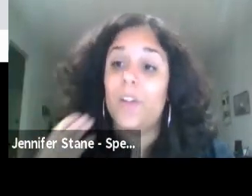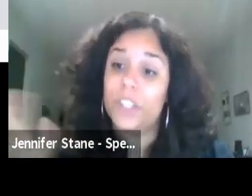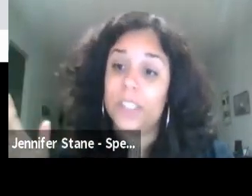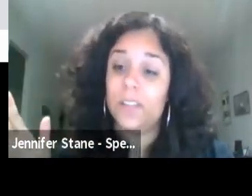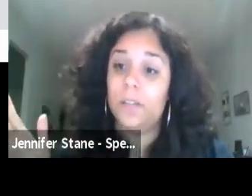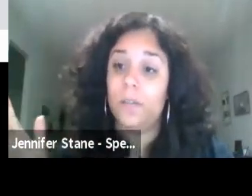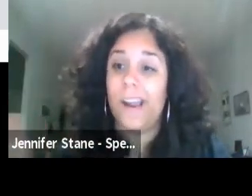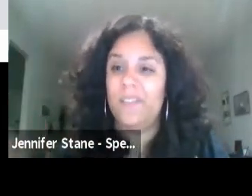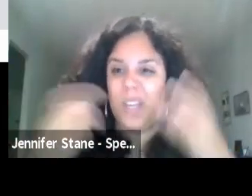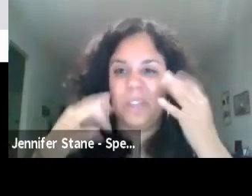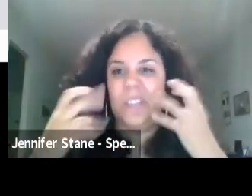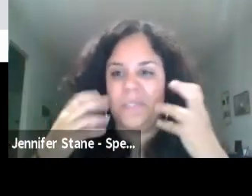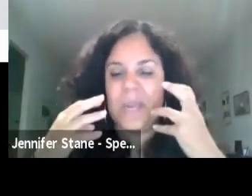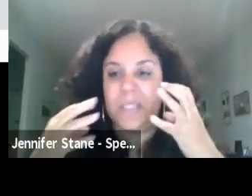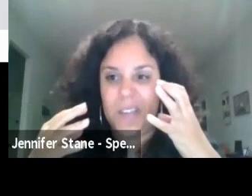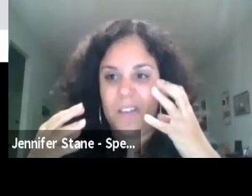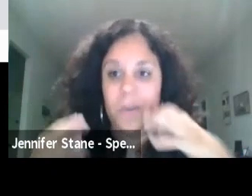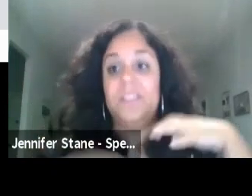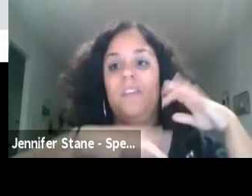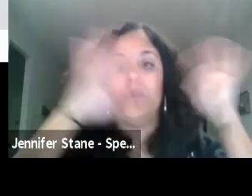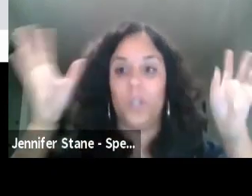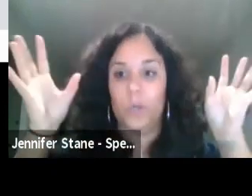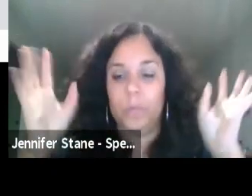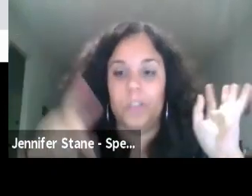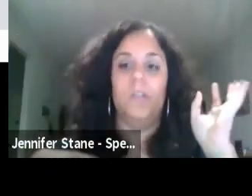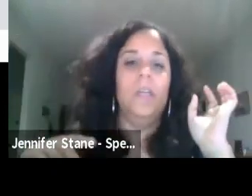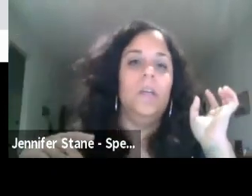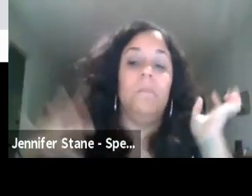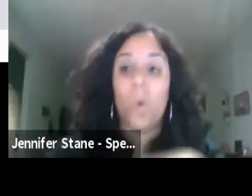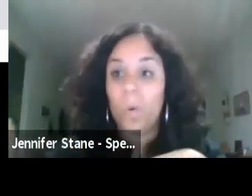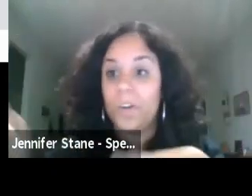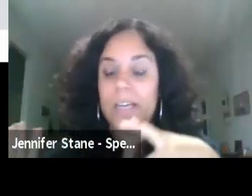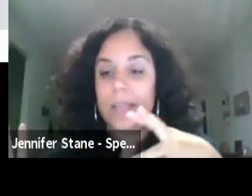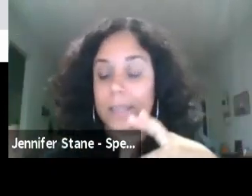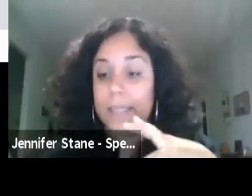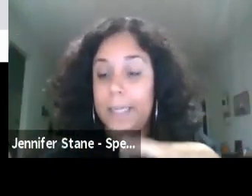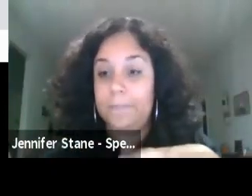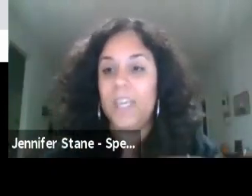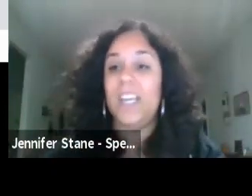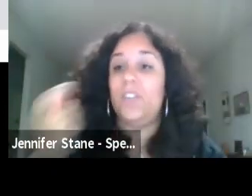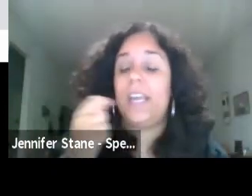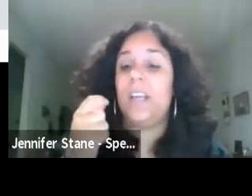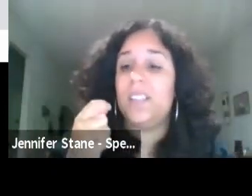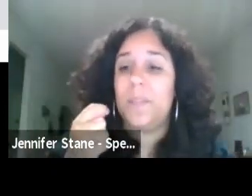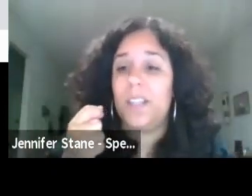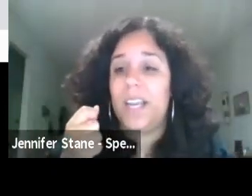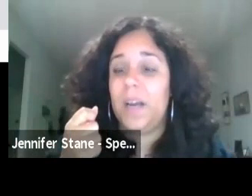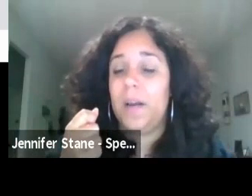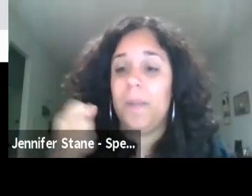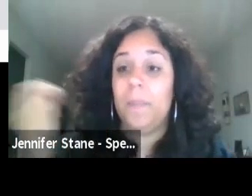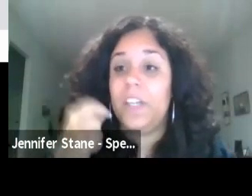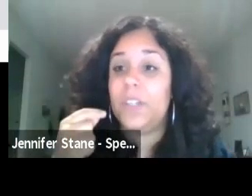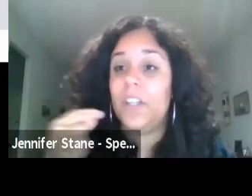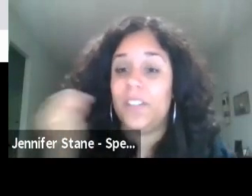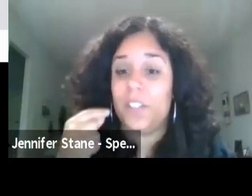with allergies, right? You know, sniffly and stuff when stuff blooms or mold or anything like that, you take something like